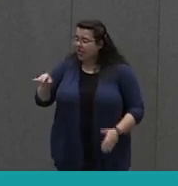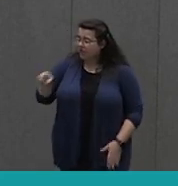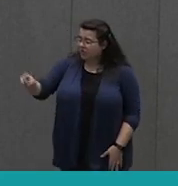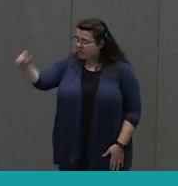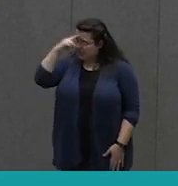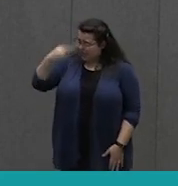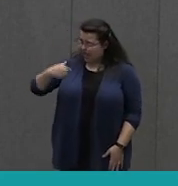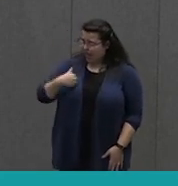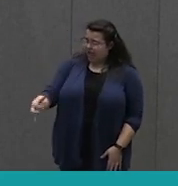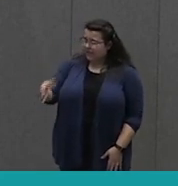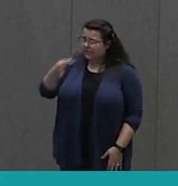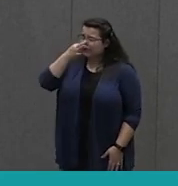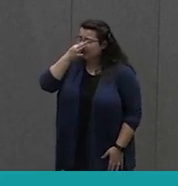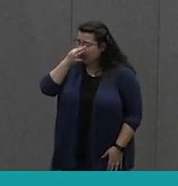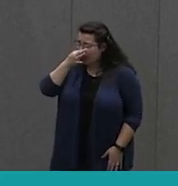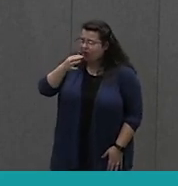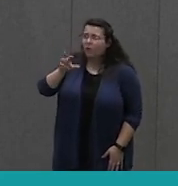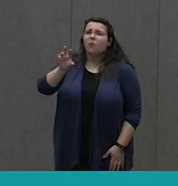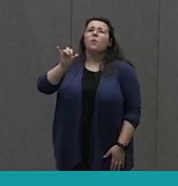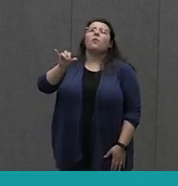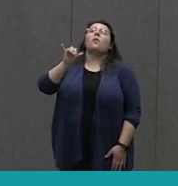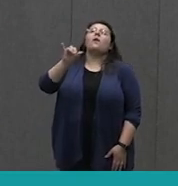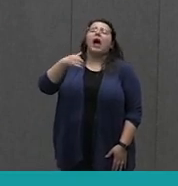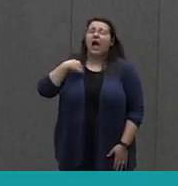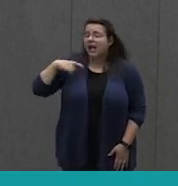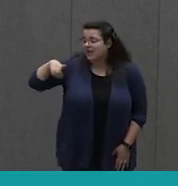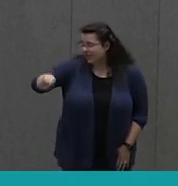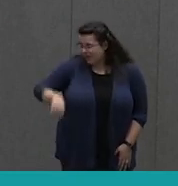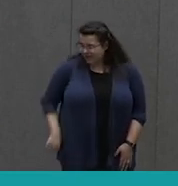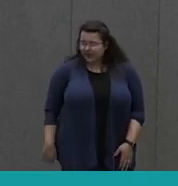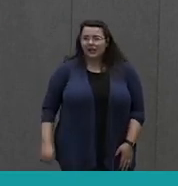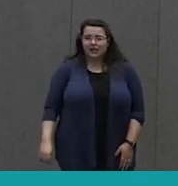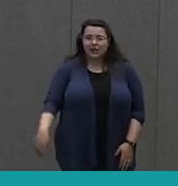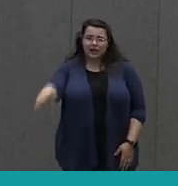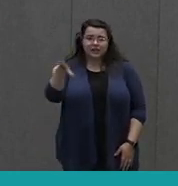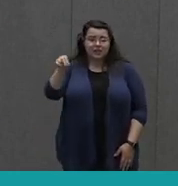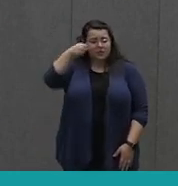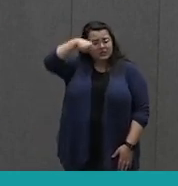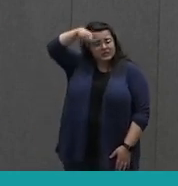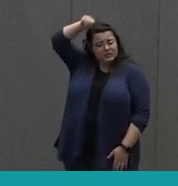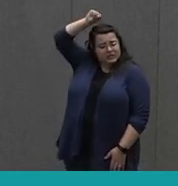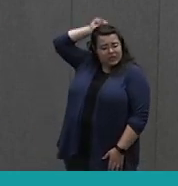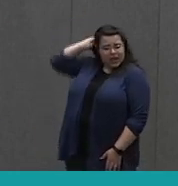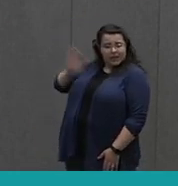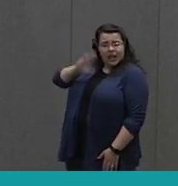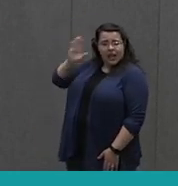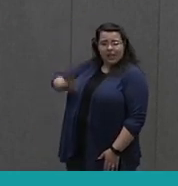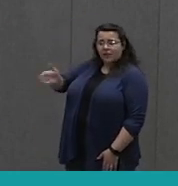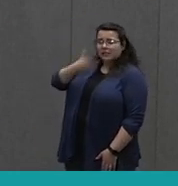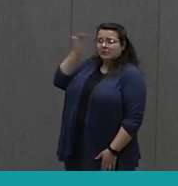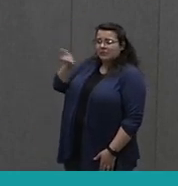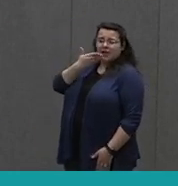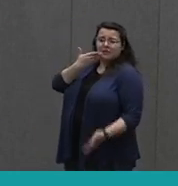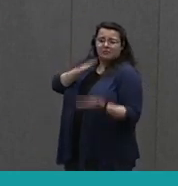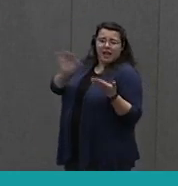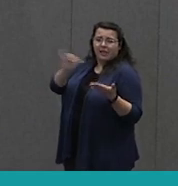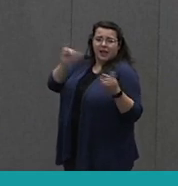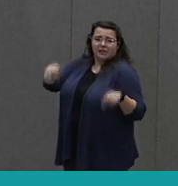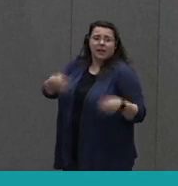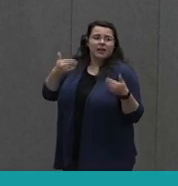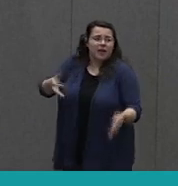R for rotten radishes. S for smelly sneakers. And T